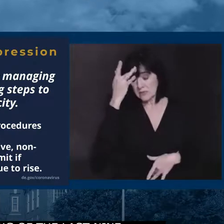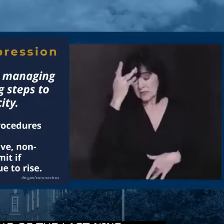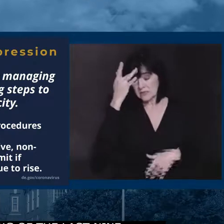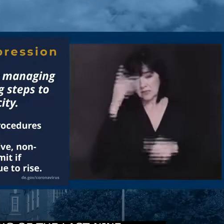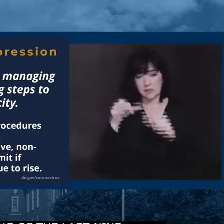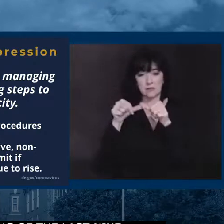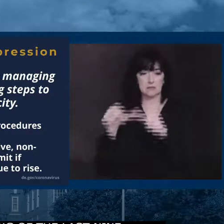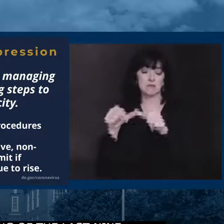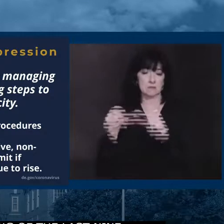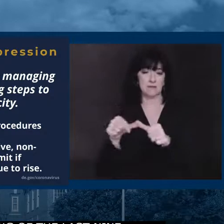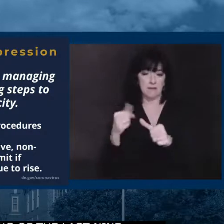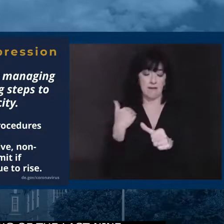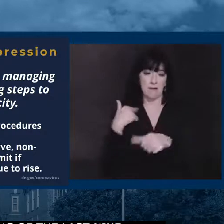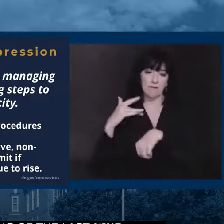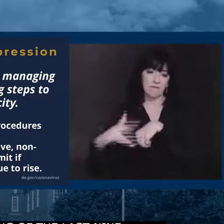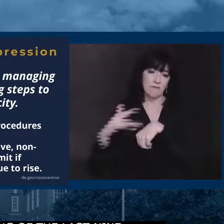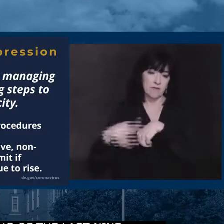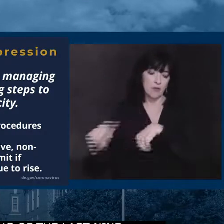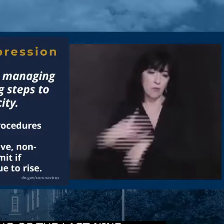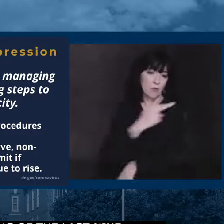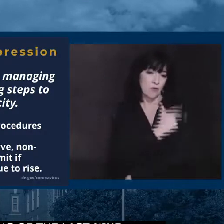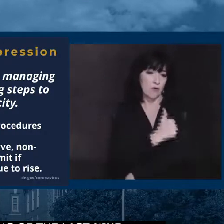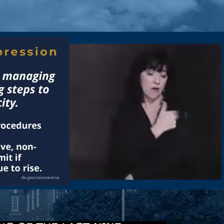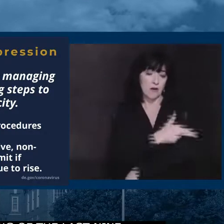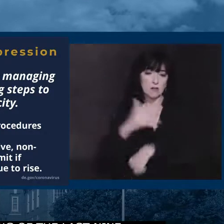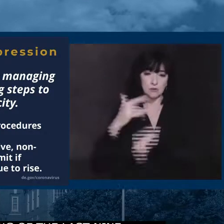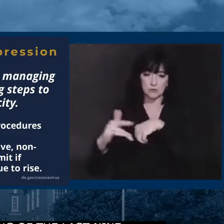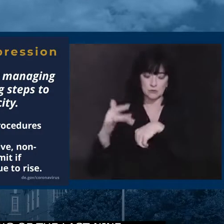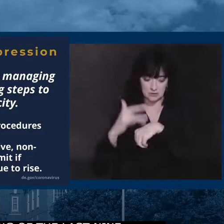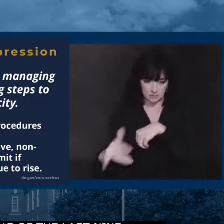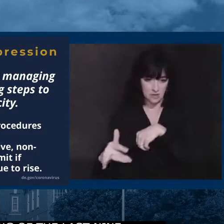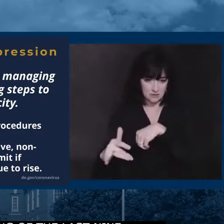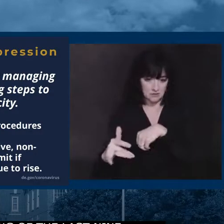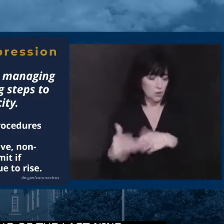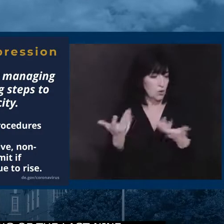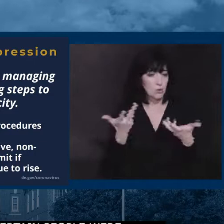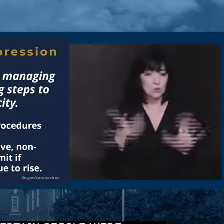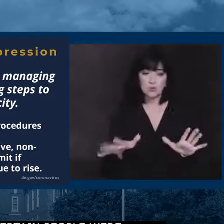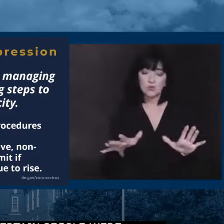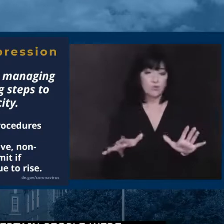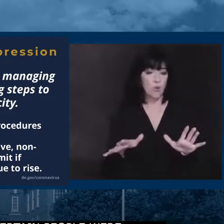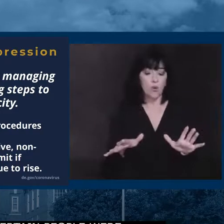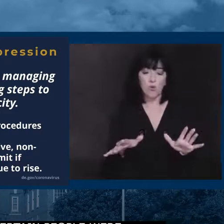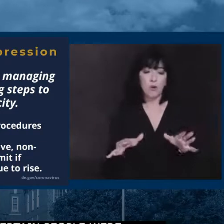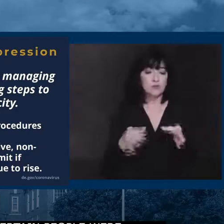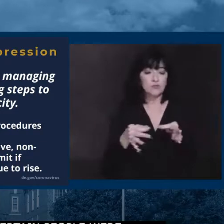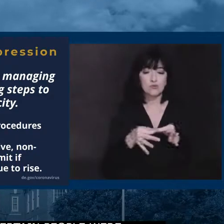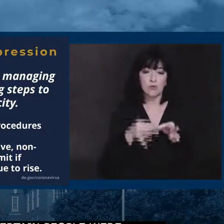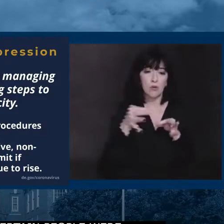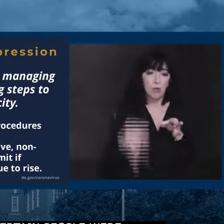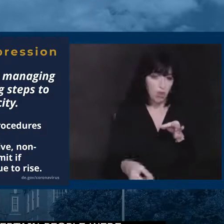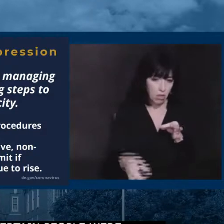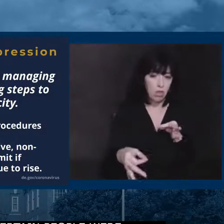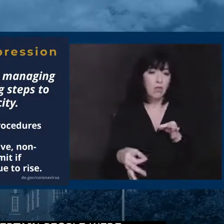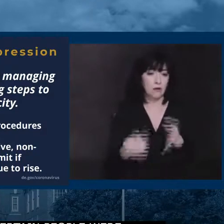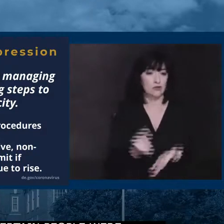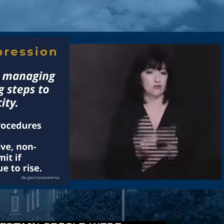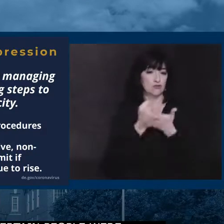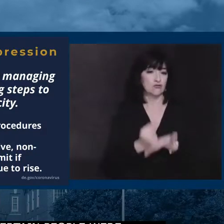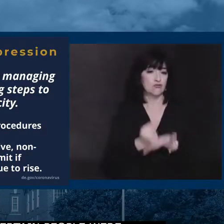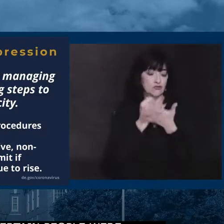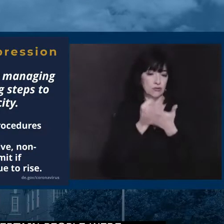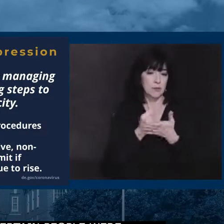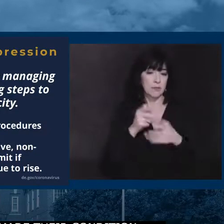people were delaying treatment that they needed that made their condition worse later on in the summer